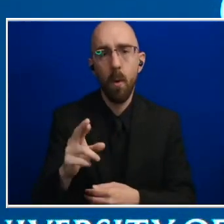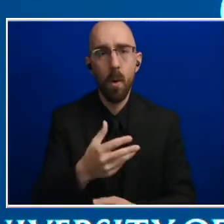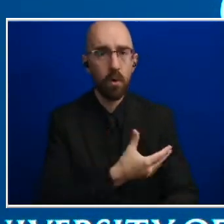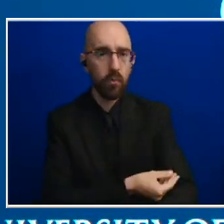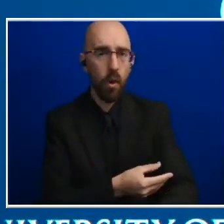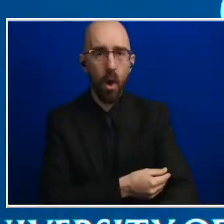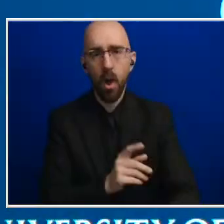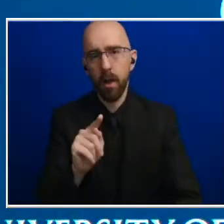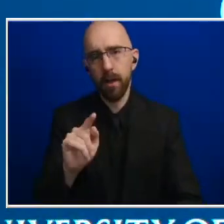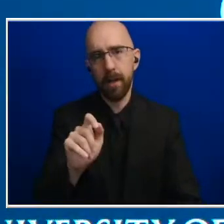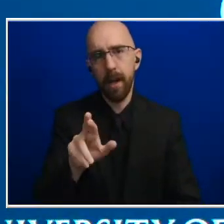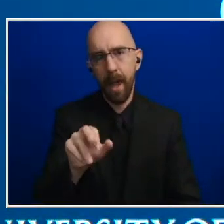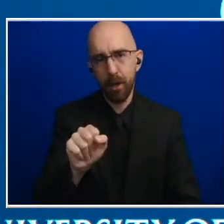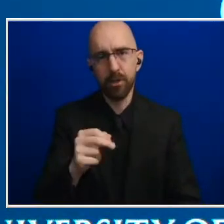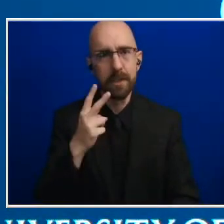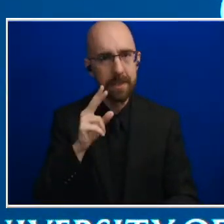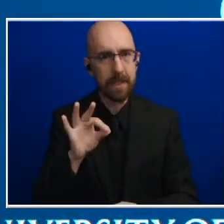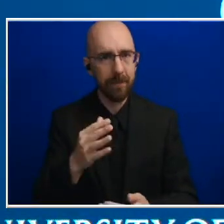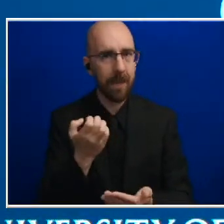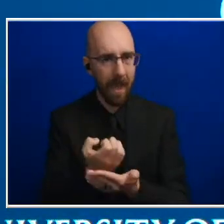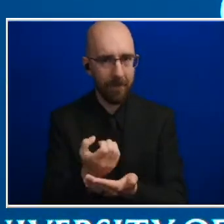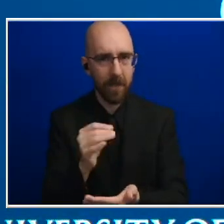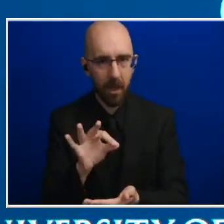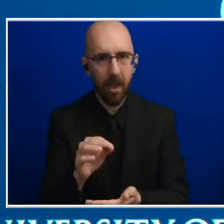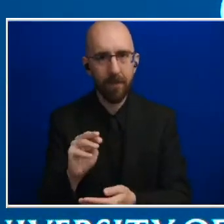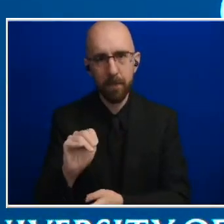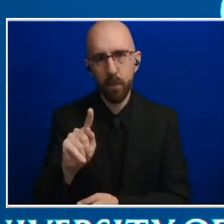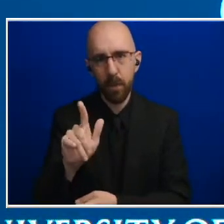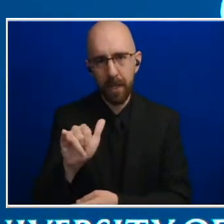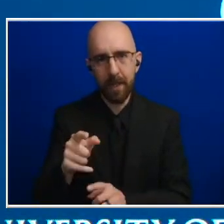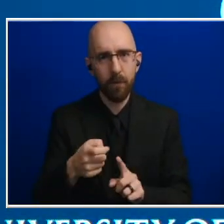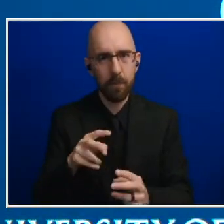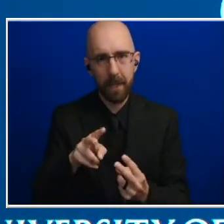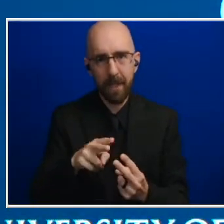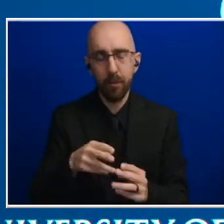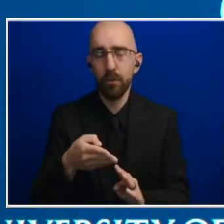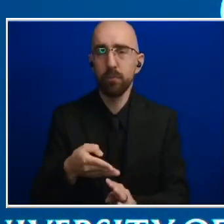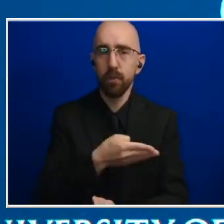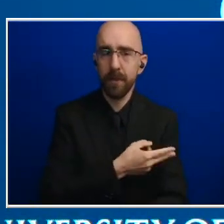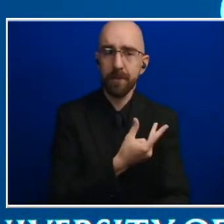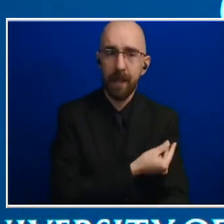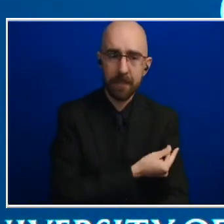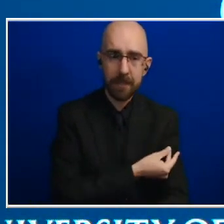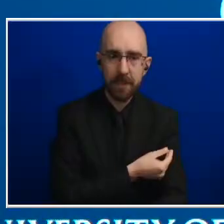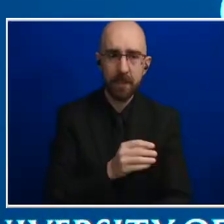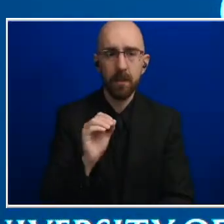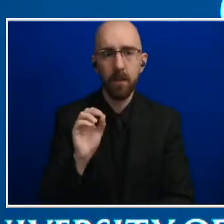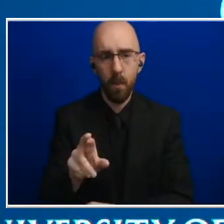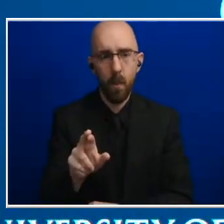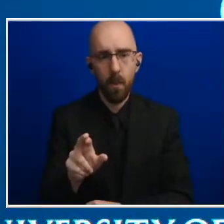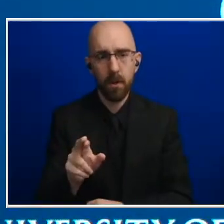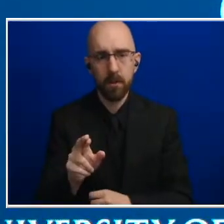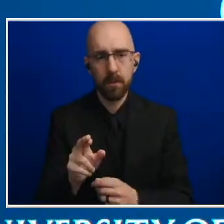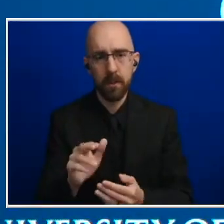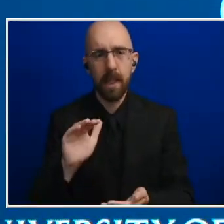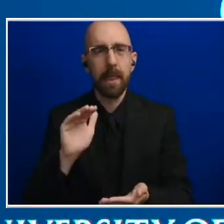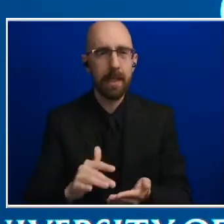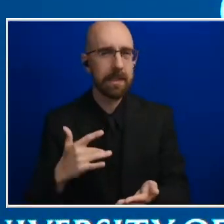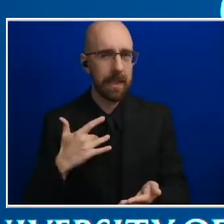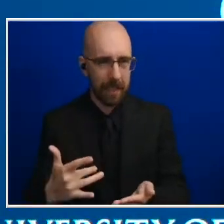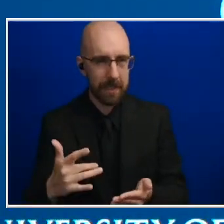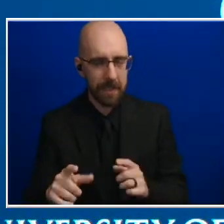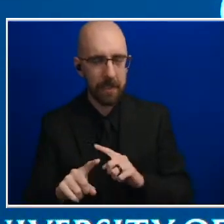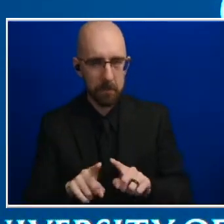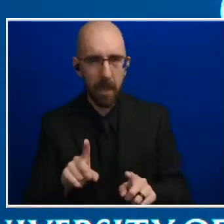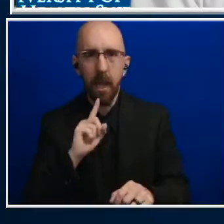there is evidence of immunity from either previous vaccination or less likely actual